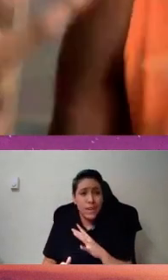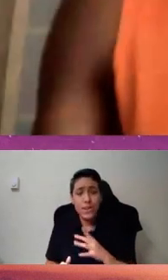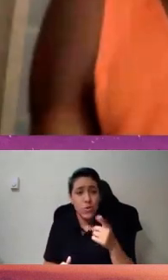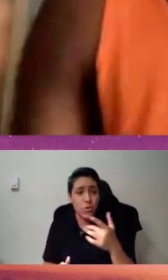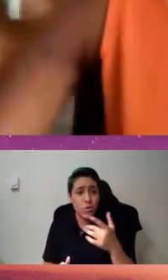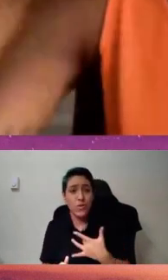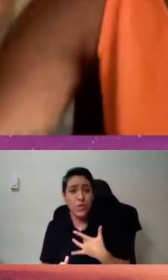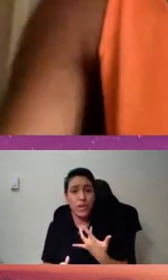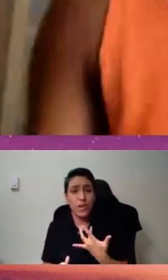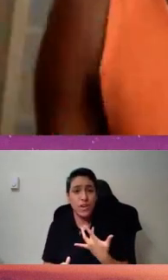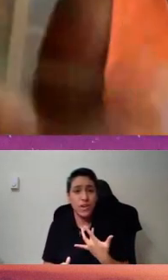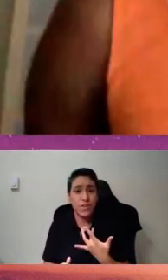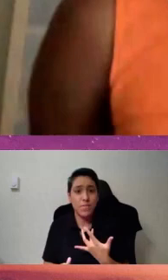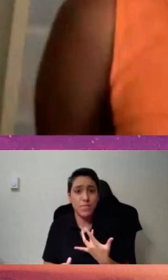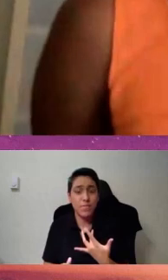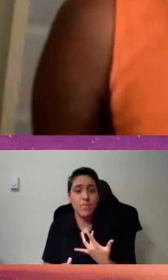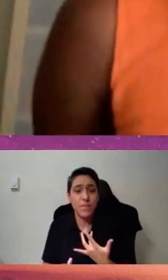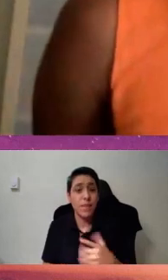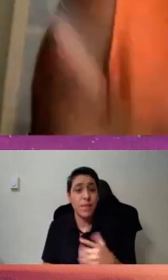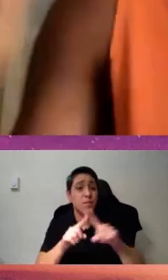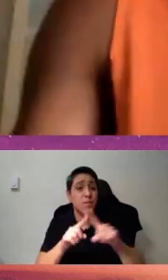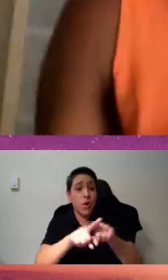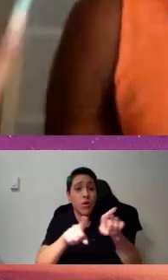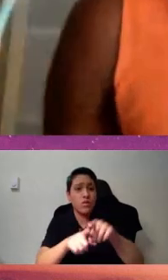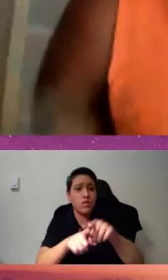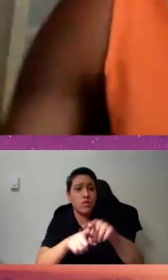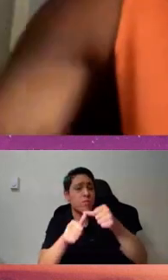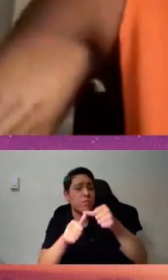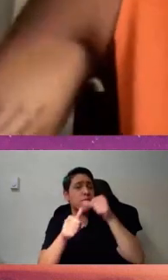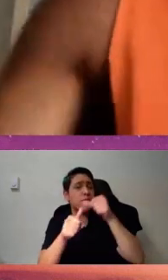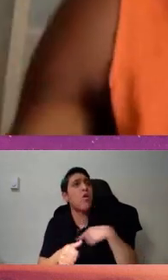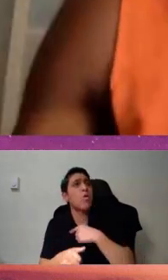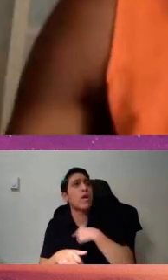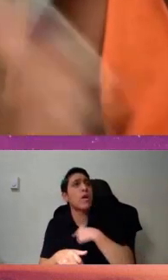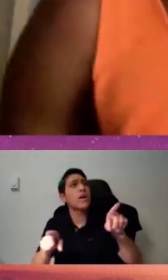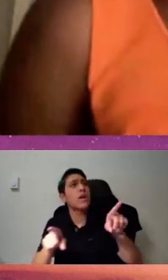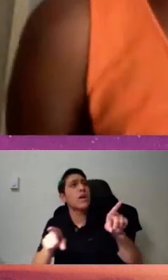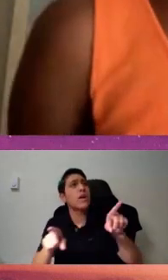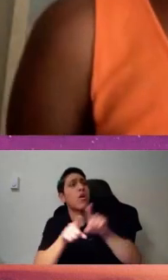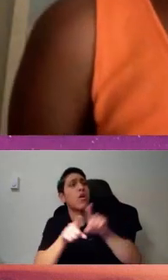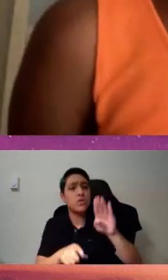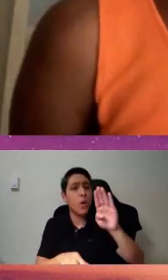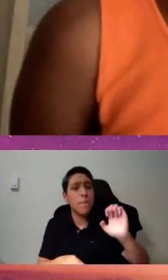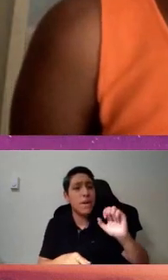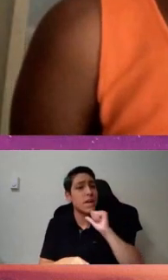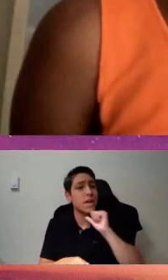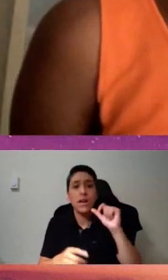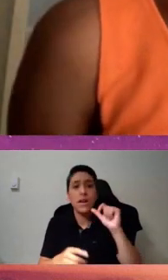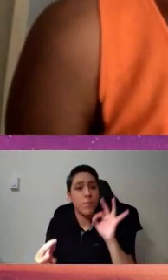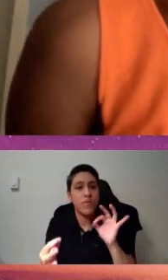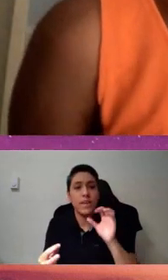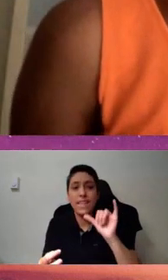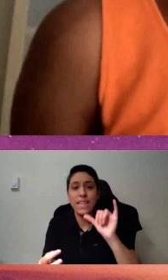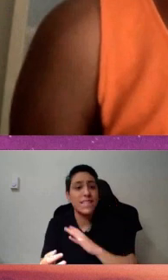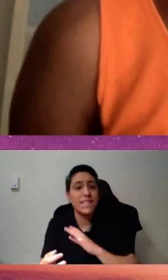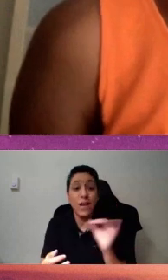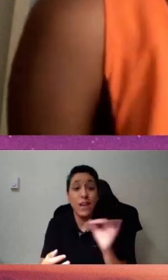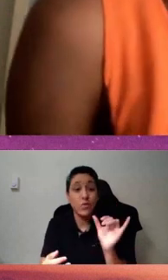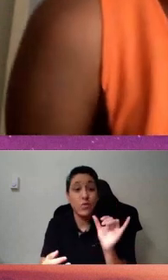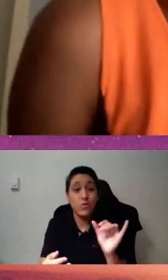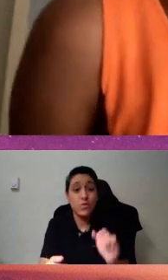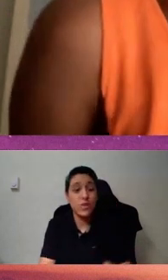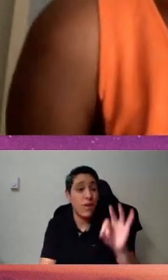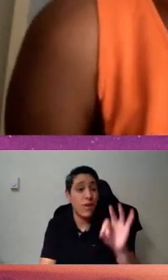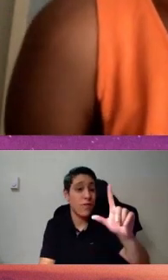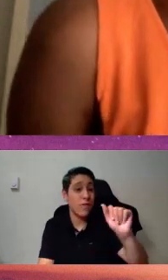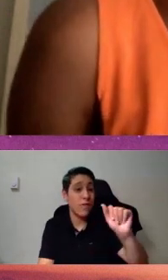be imperfect, whatever that means, you know, flaws and all, as Beyonce would say. You know, just,